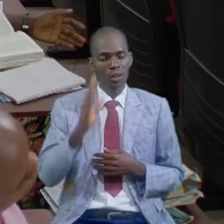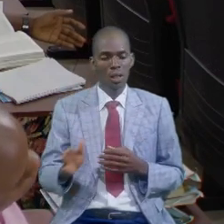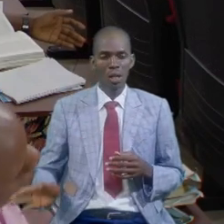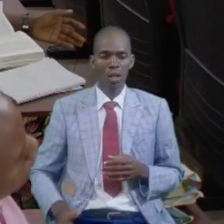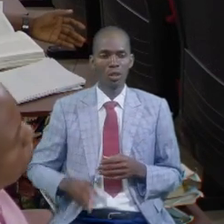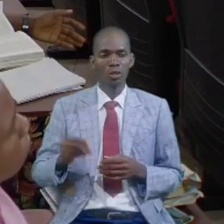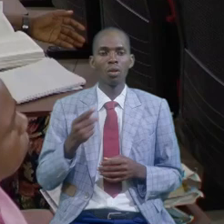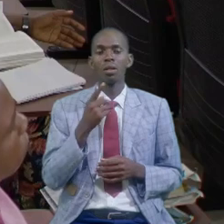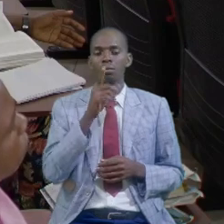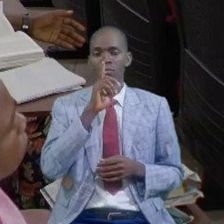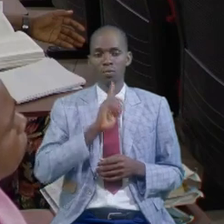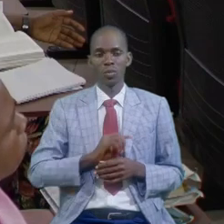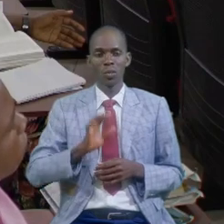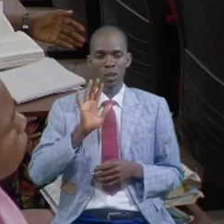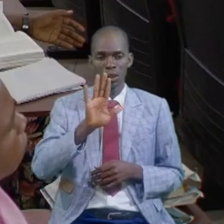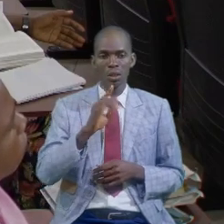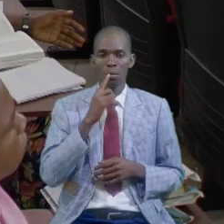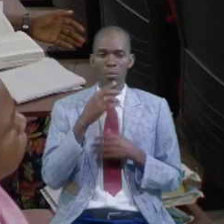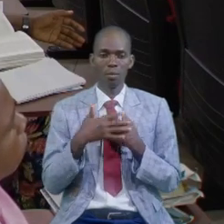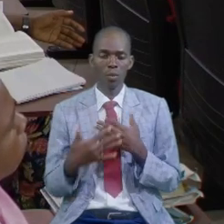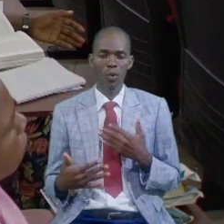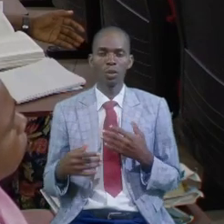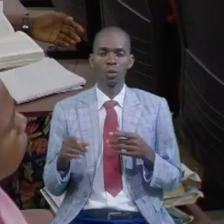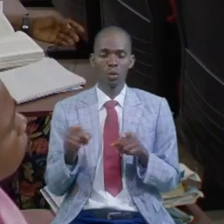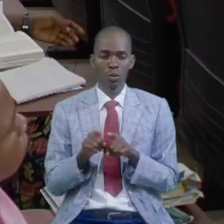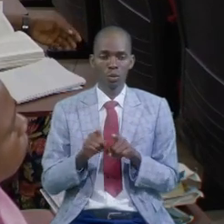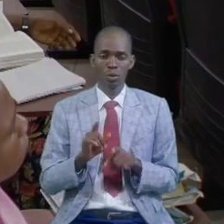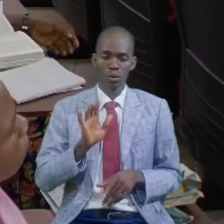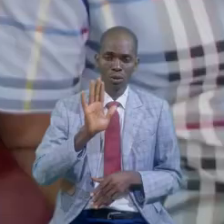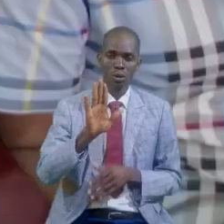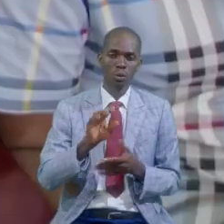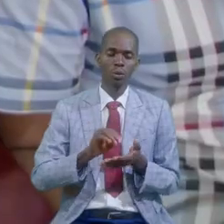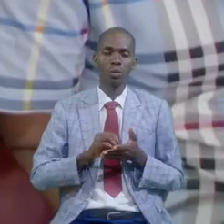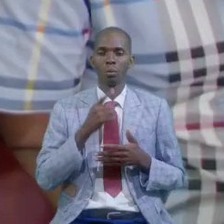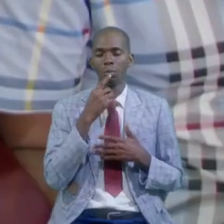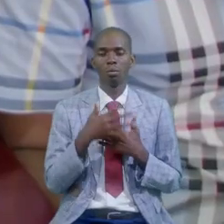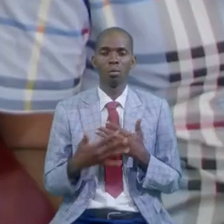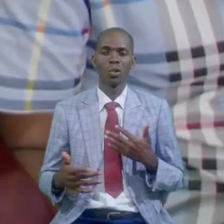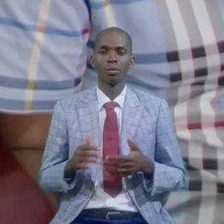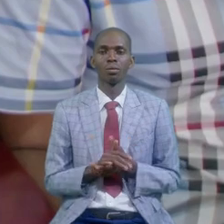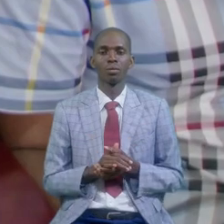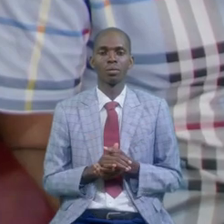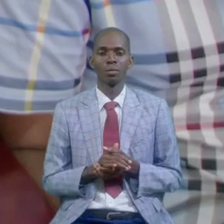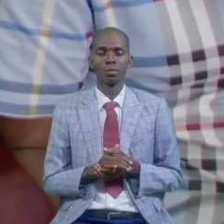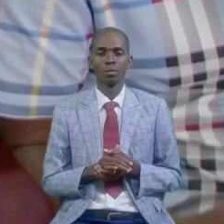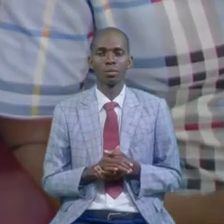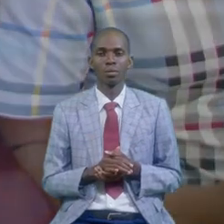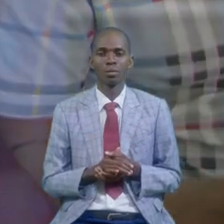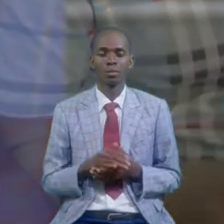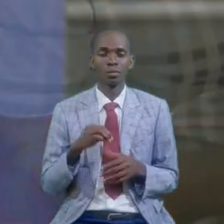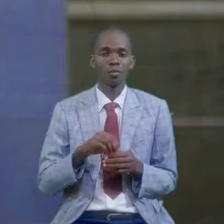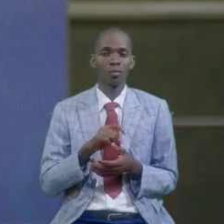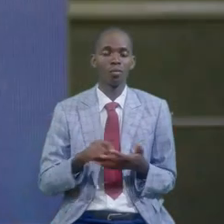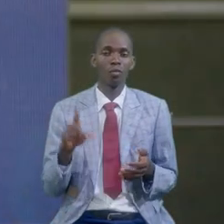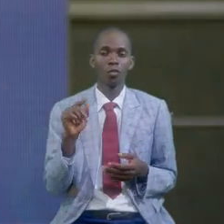lick thy blood, even thine. Look at verse 20.